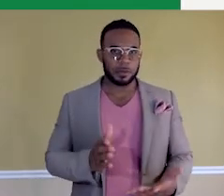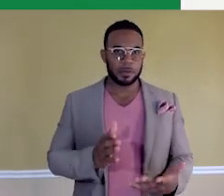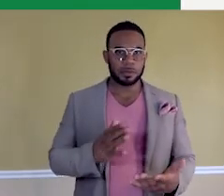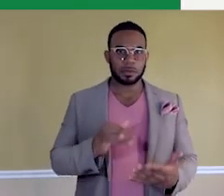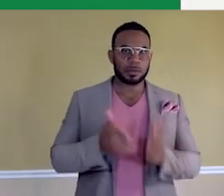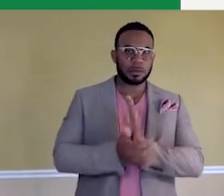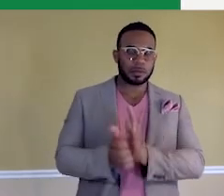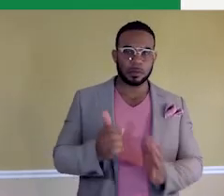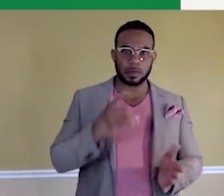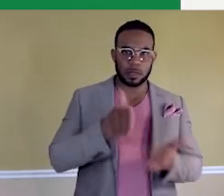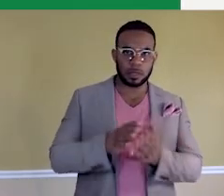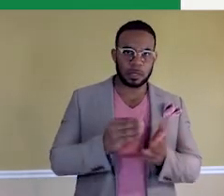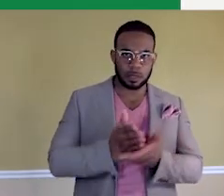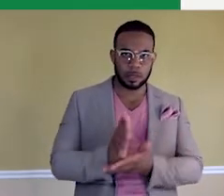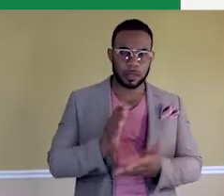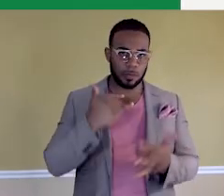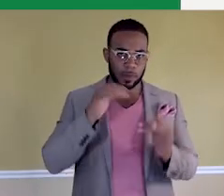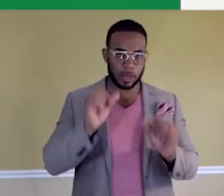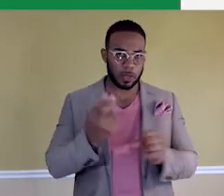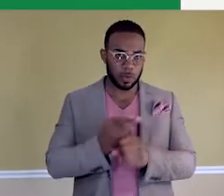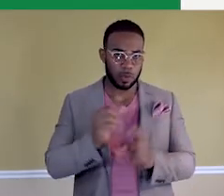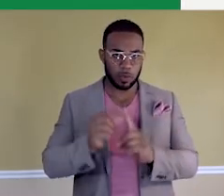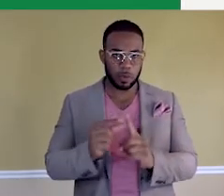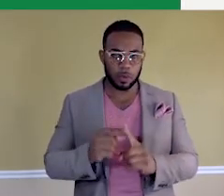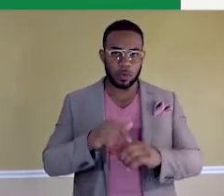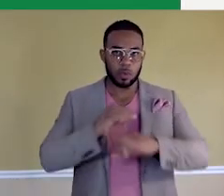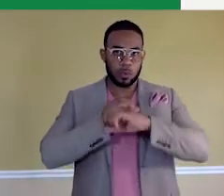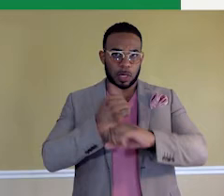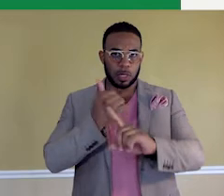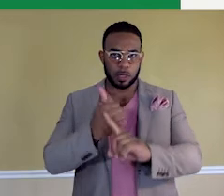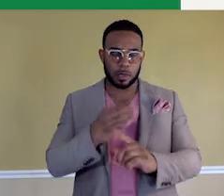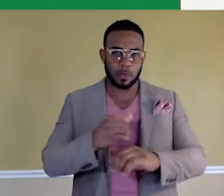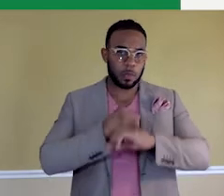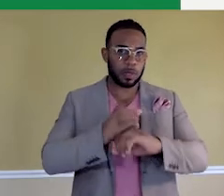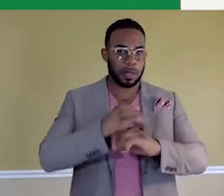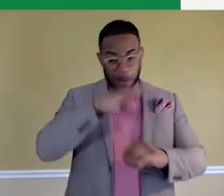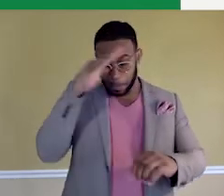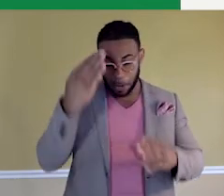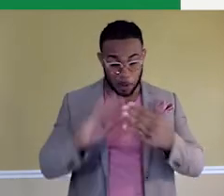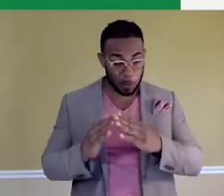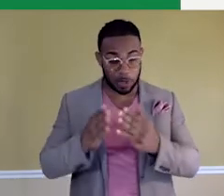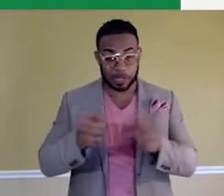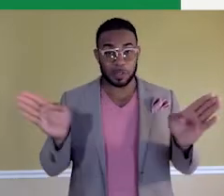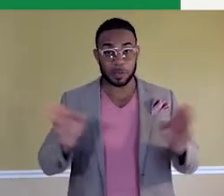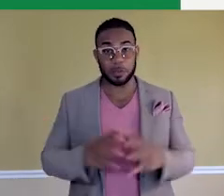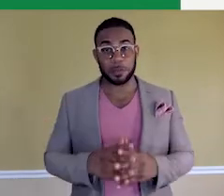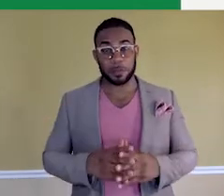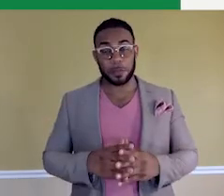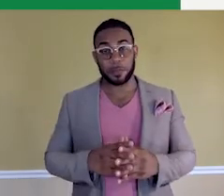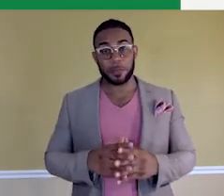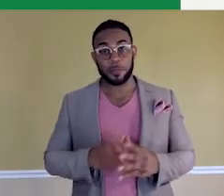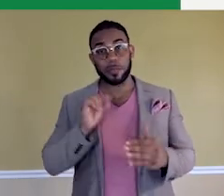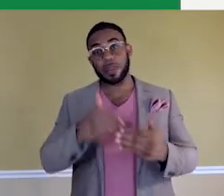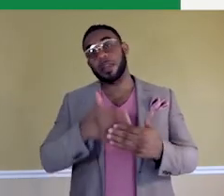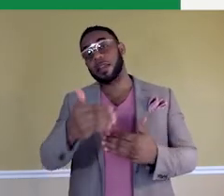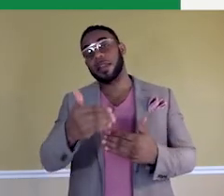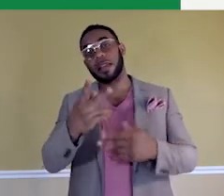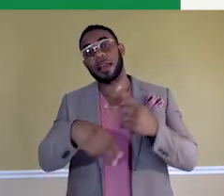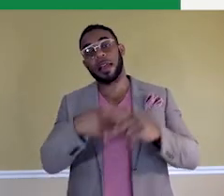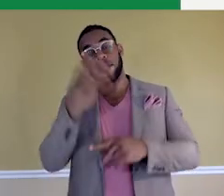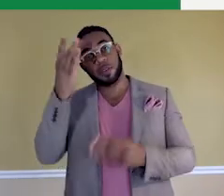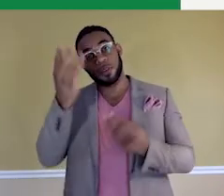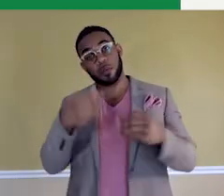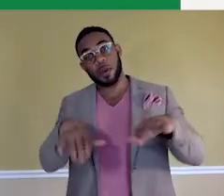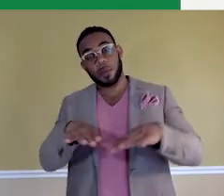the gift that is copyright, if I can use that word, to protect yourself and protect the Black community generally. So the next type of